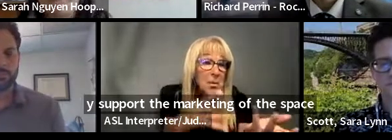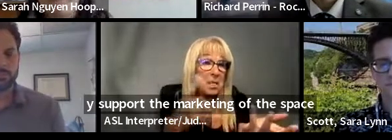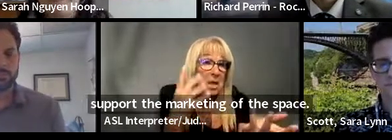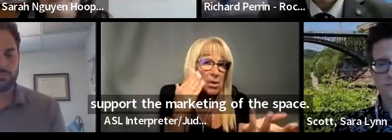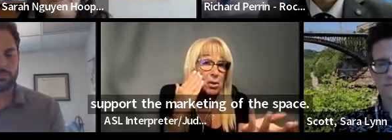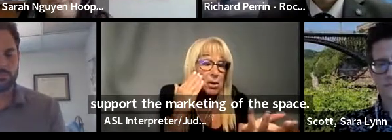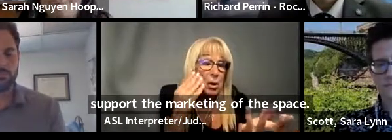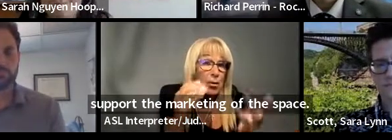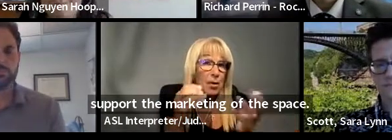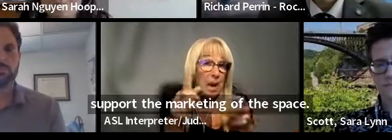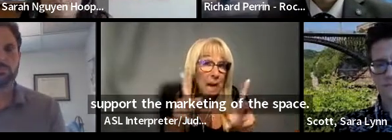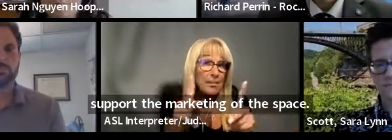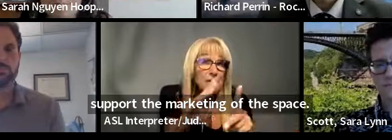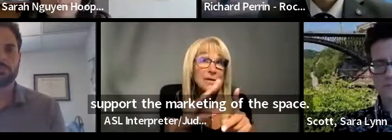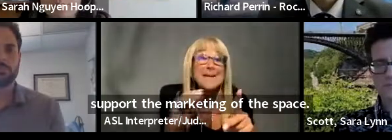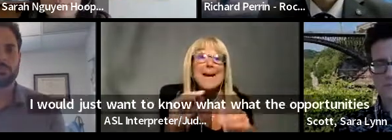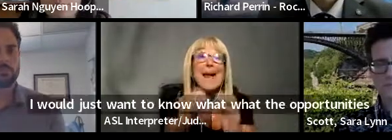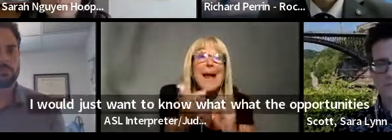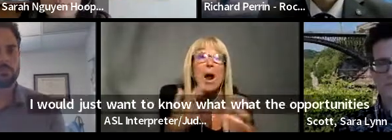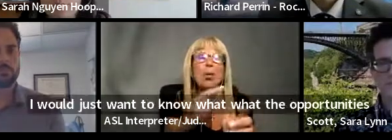and how we could share that with the public.